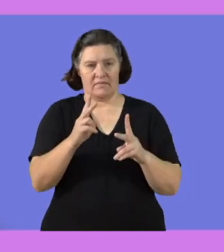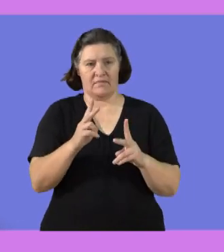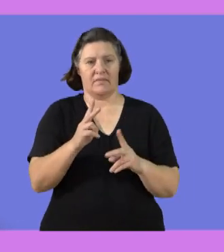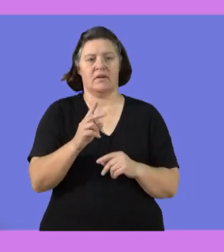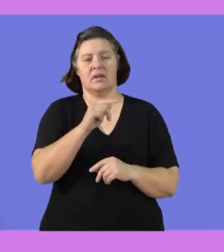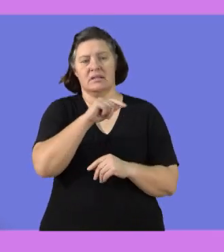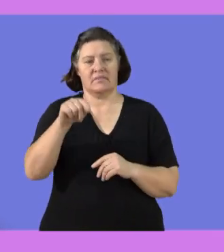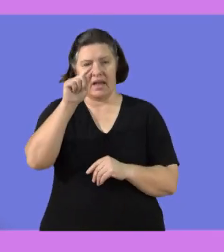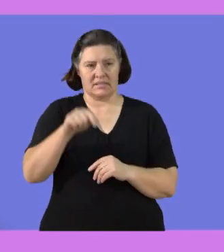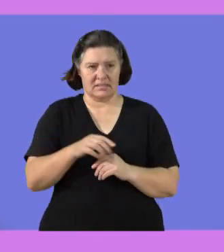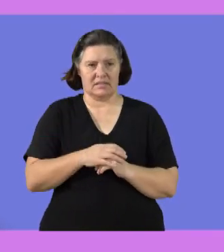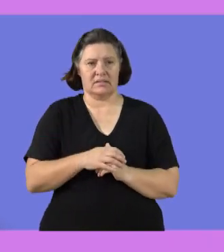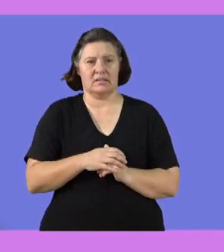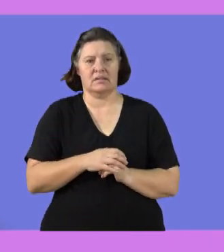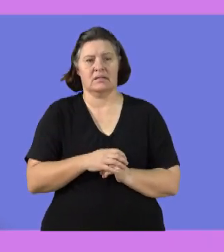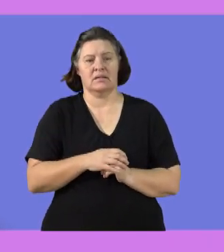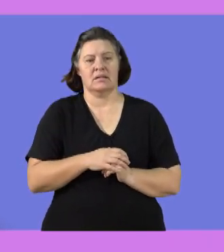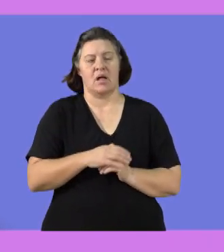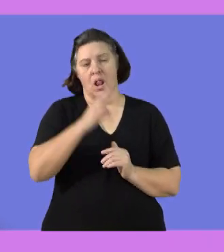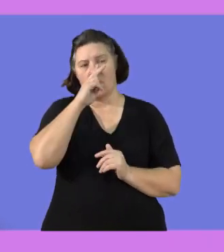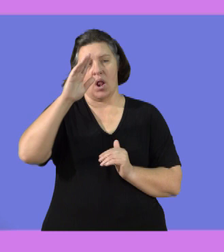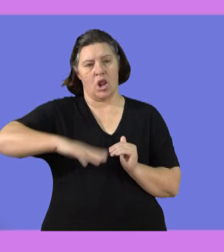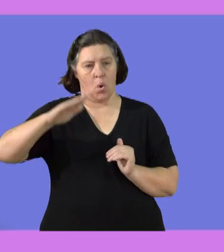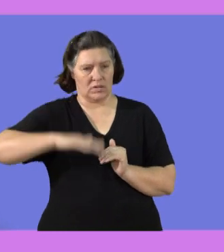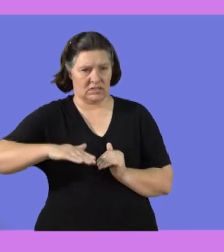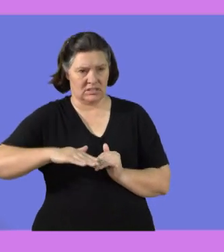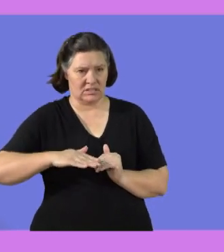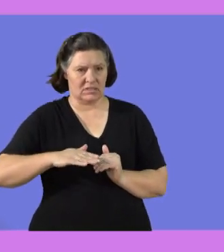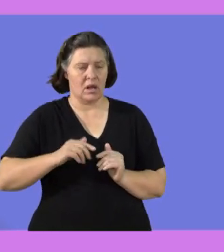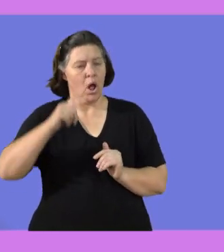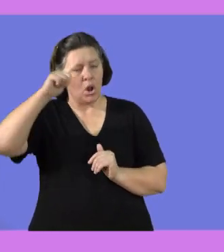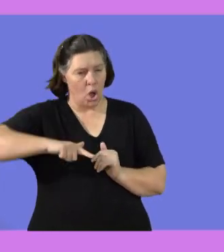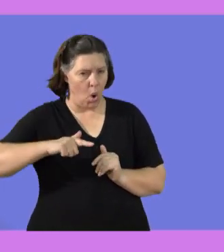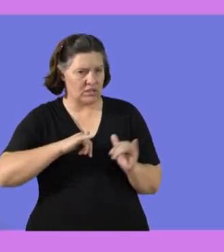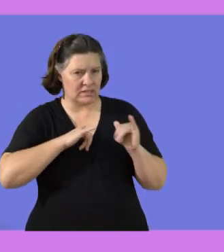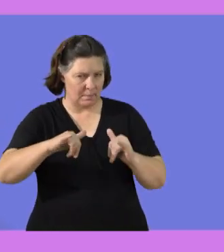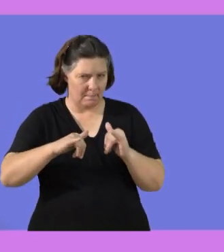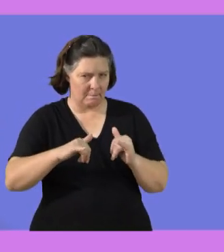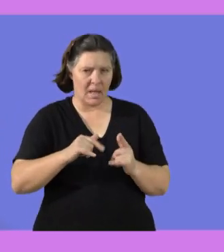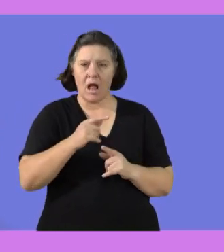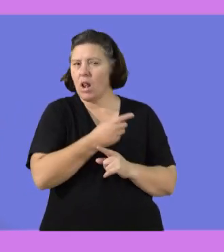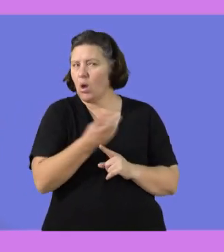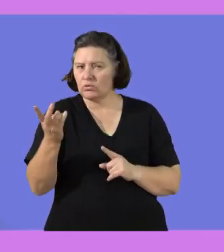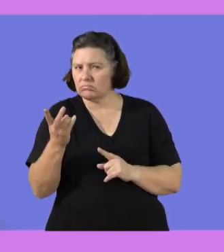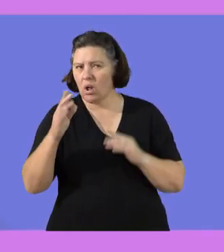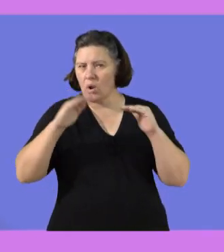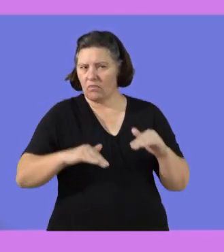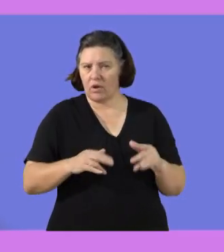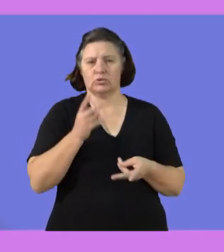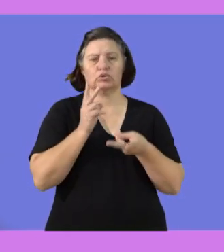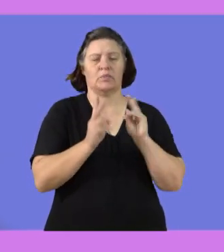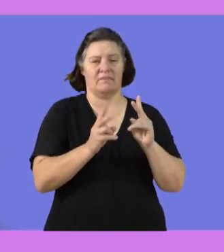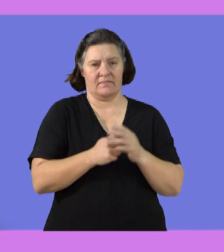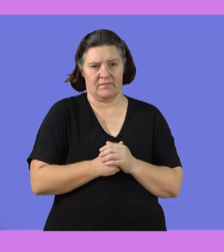by 28, we look at the lowest common multiple, and the lowest common multiple is